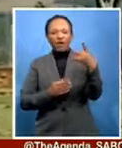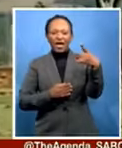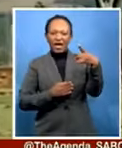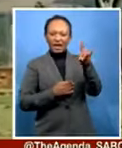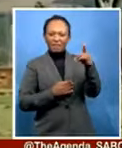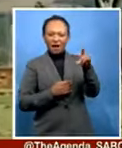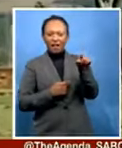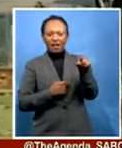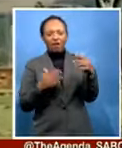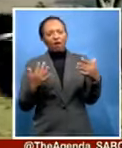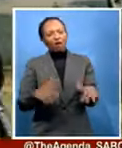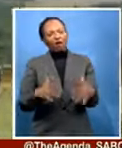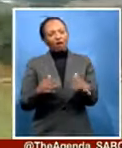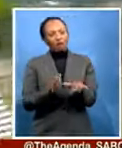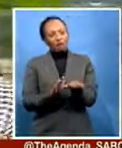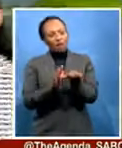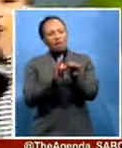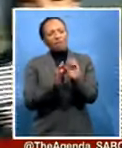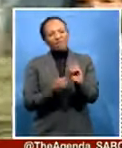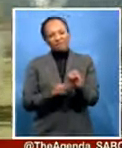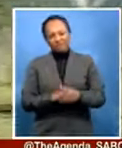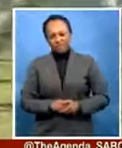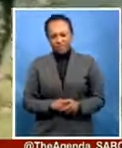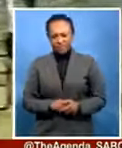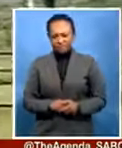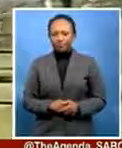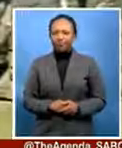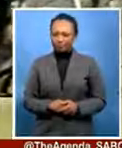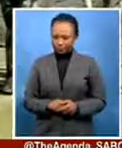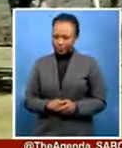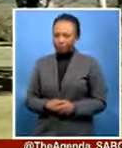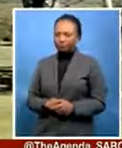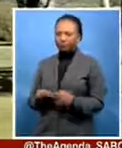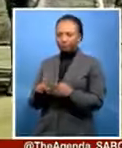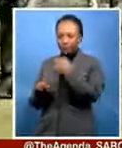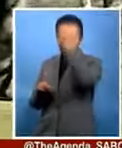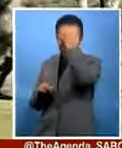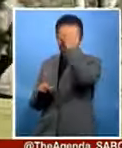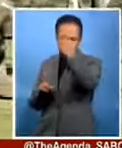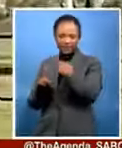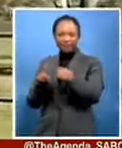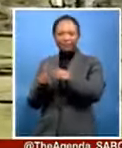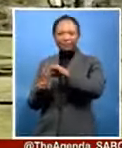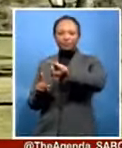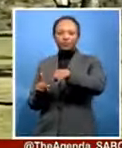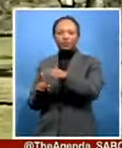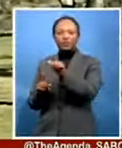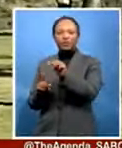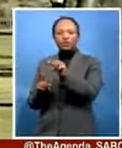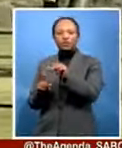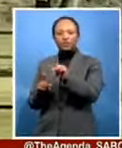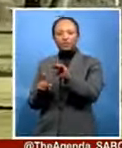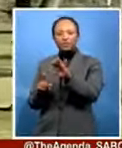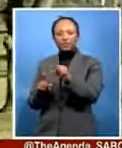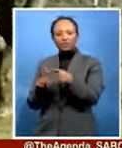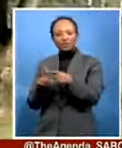dead. Perfect. That was Professor James Larkin just speaking about the importance of preserving these rhinos. I'm sure you are aware that 90%